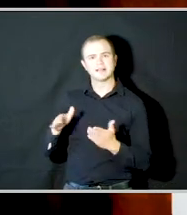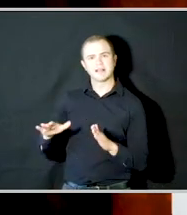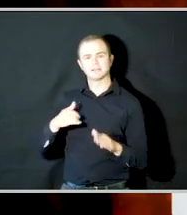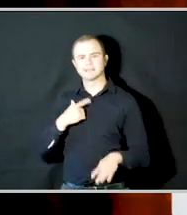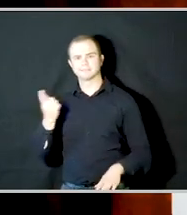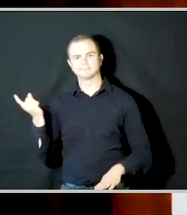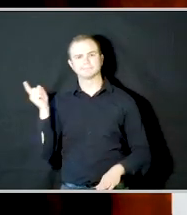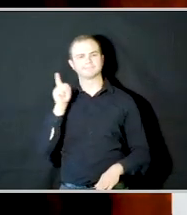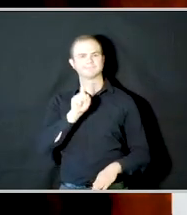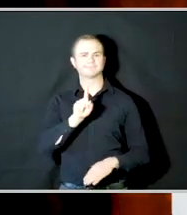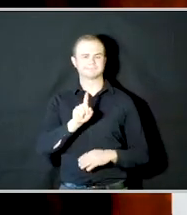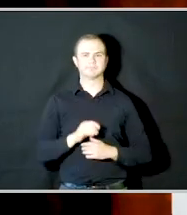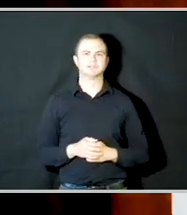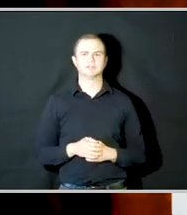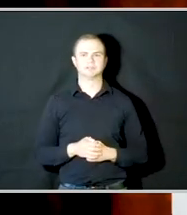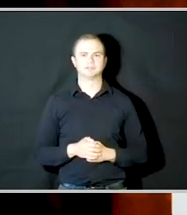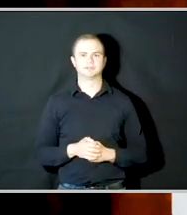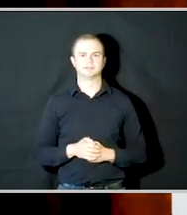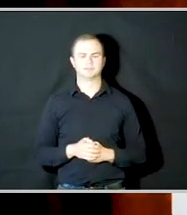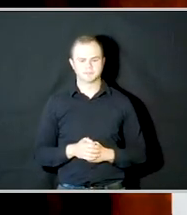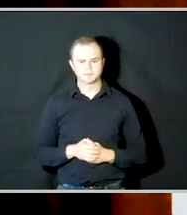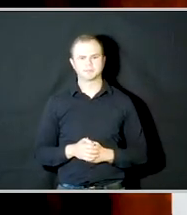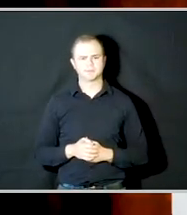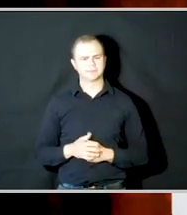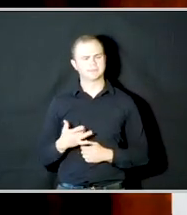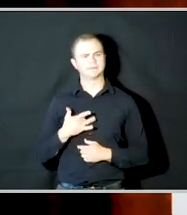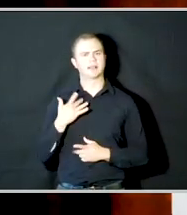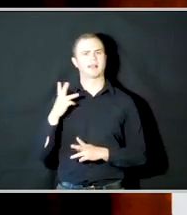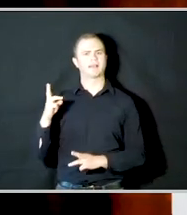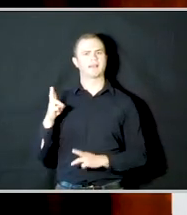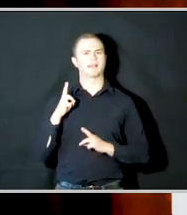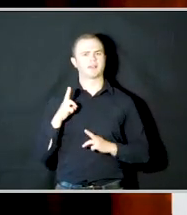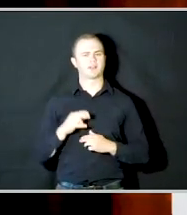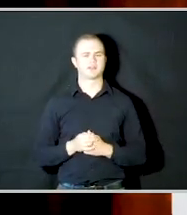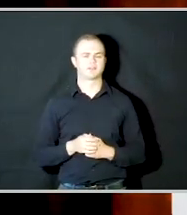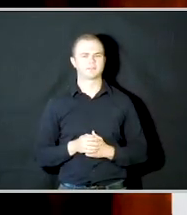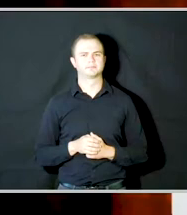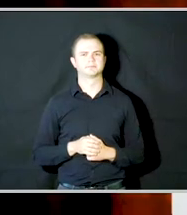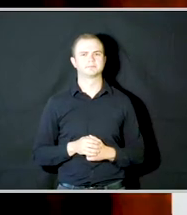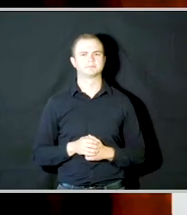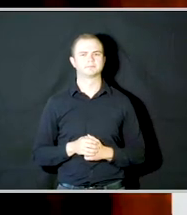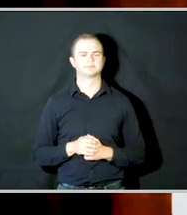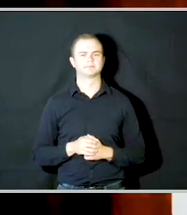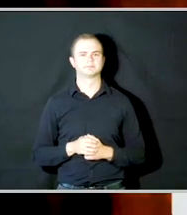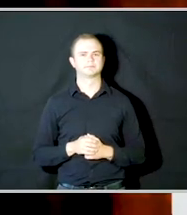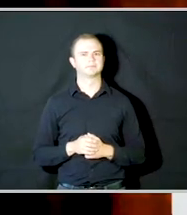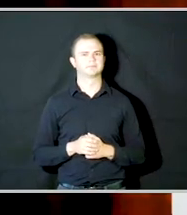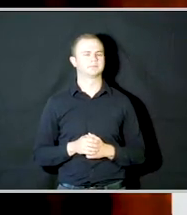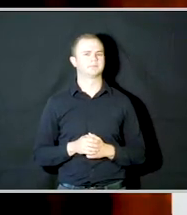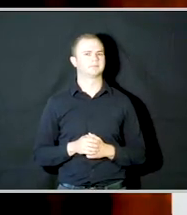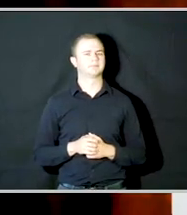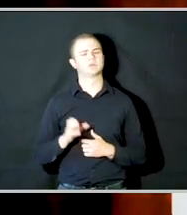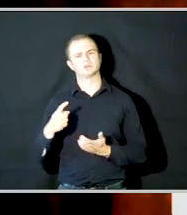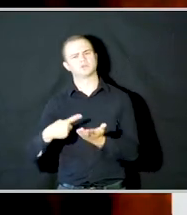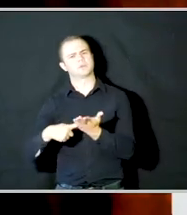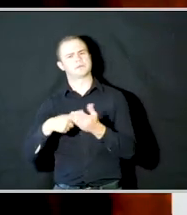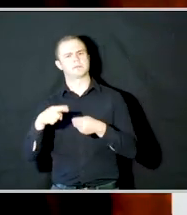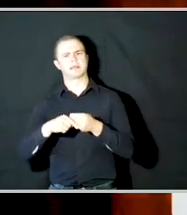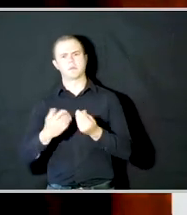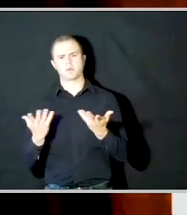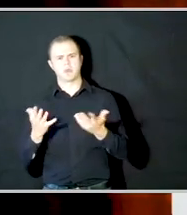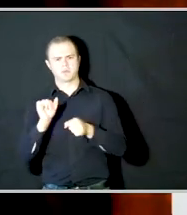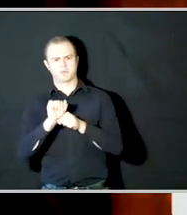exhibition. It was an honor, and I wanted to talk a little bit about the work that I was able to